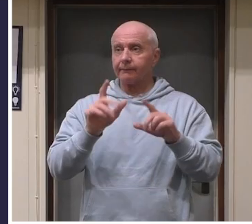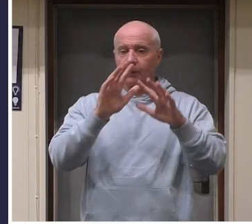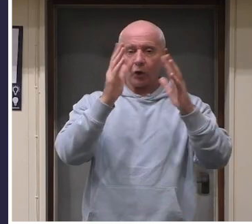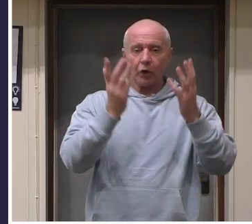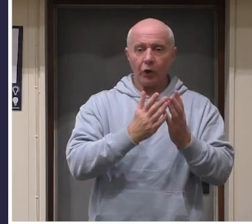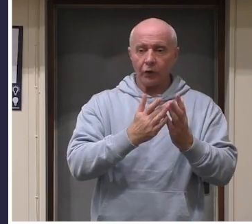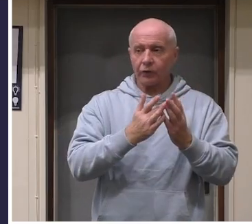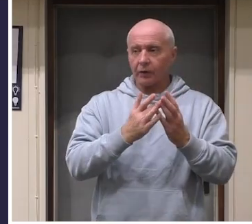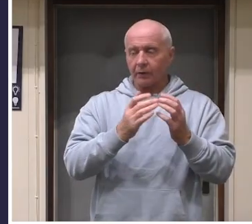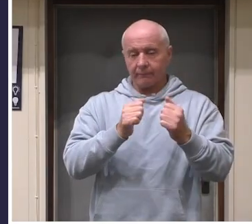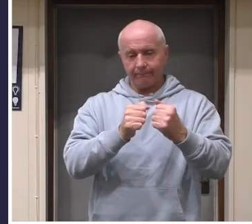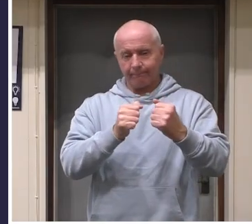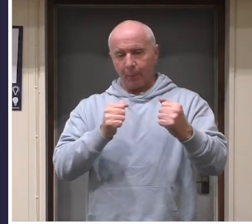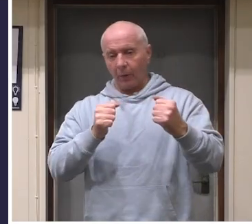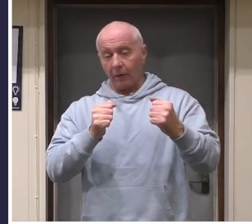pull very precisely.